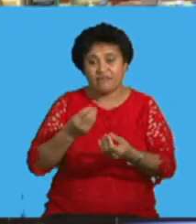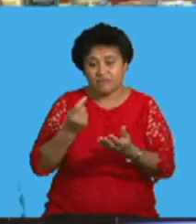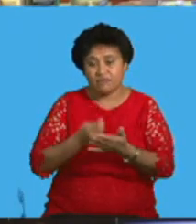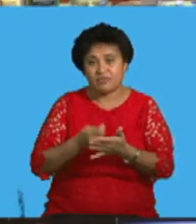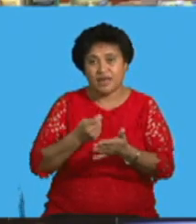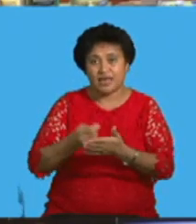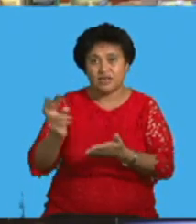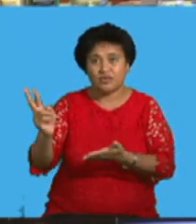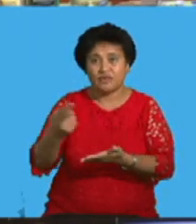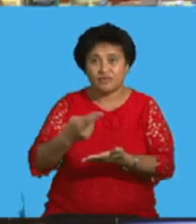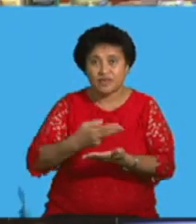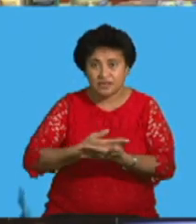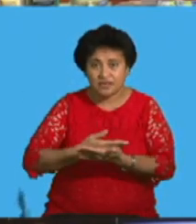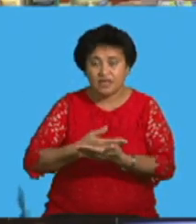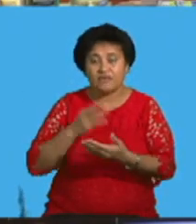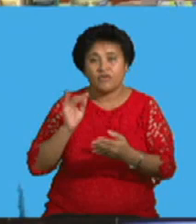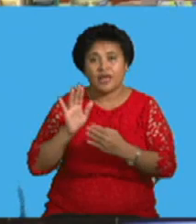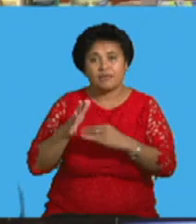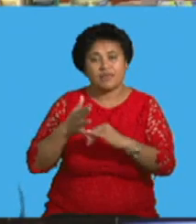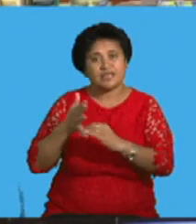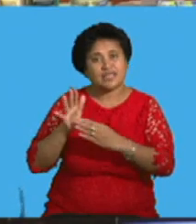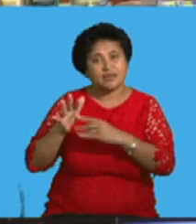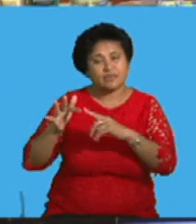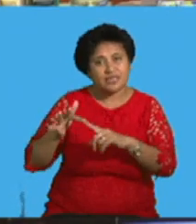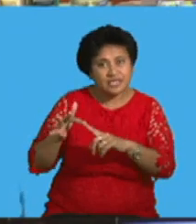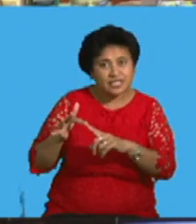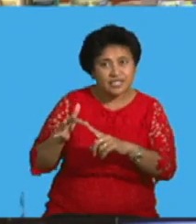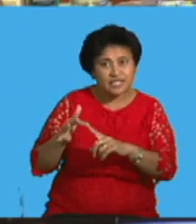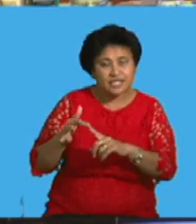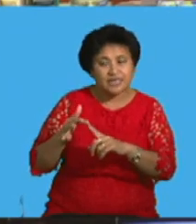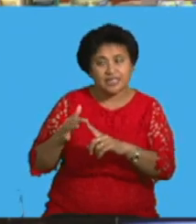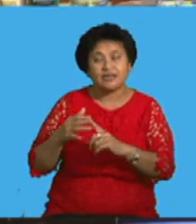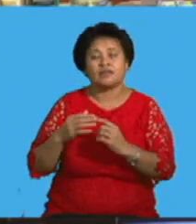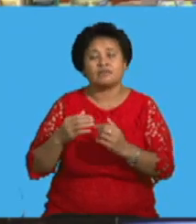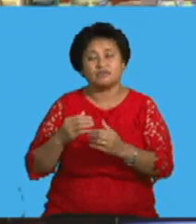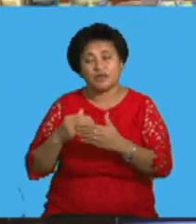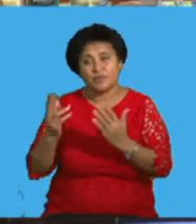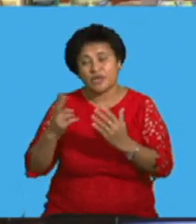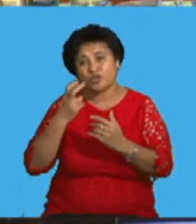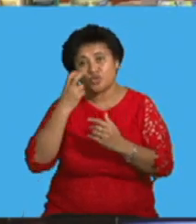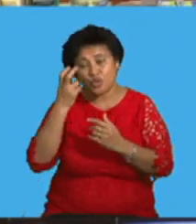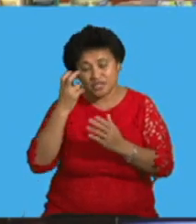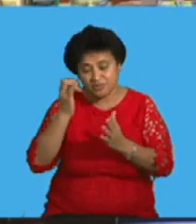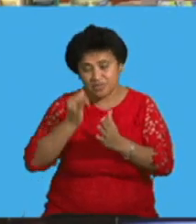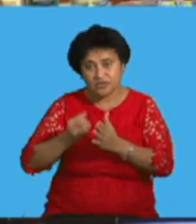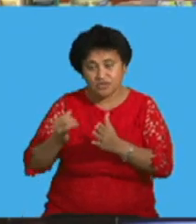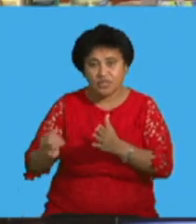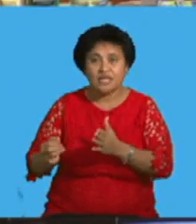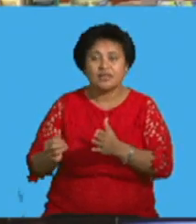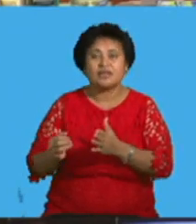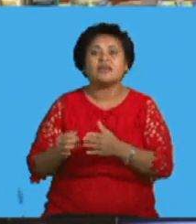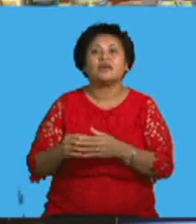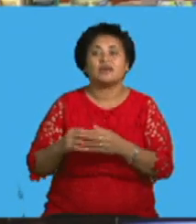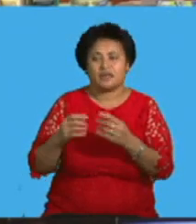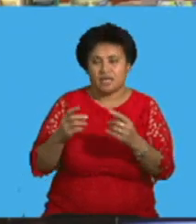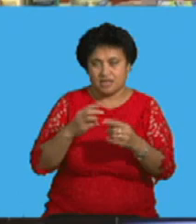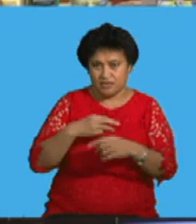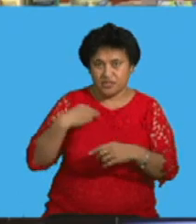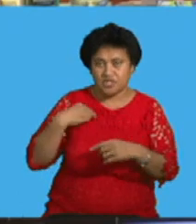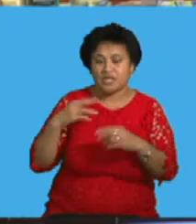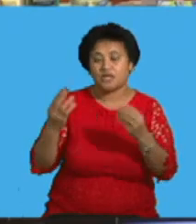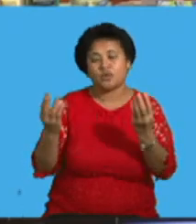our MSMEs, the greater tourism industry, the Ministry in conjunction with IFC,